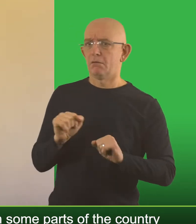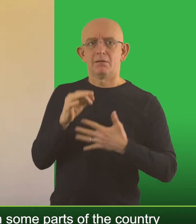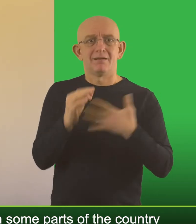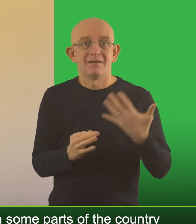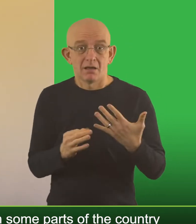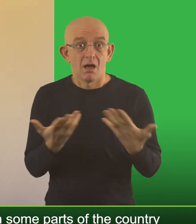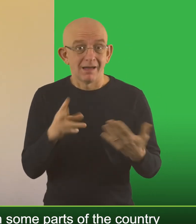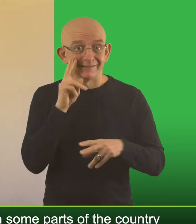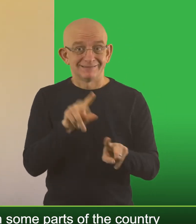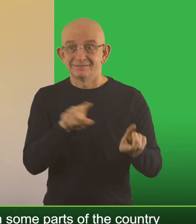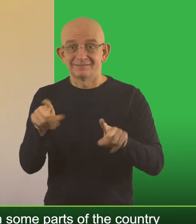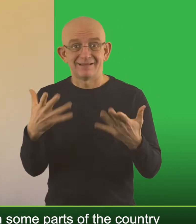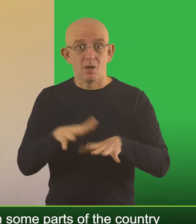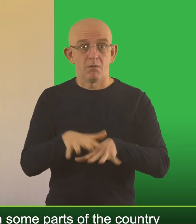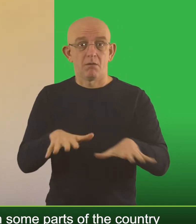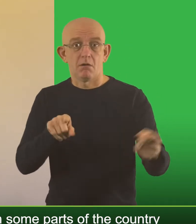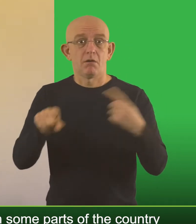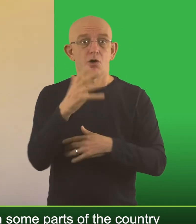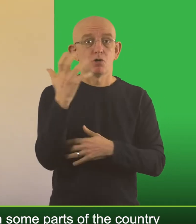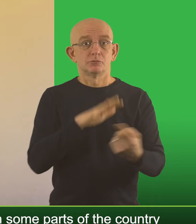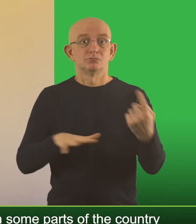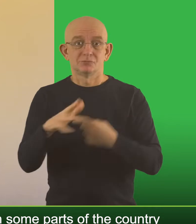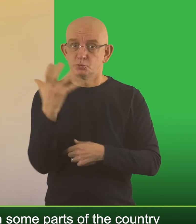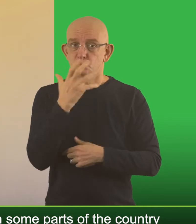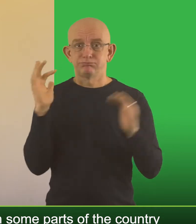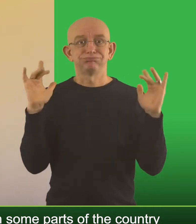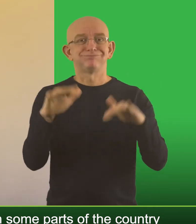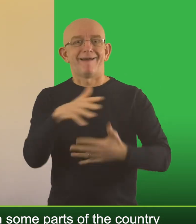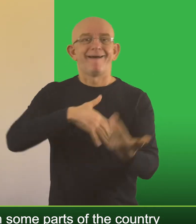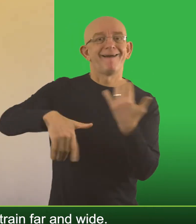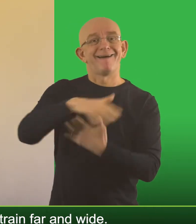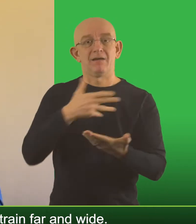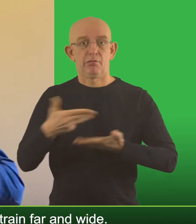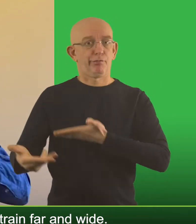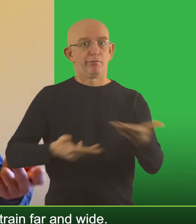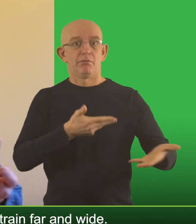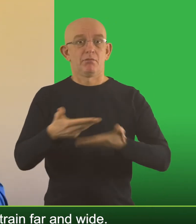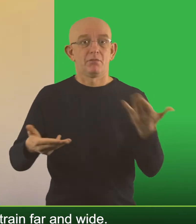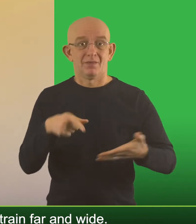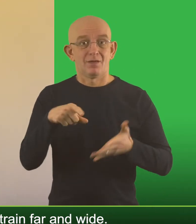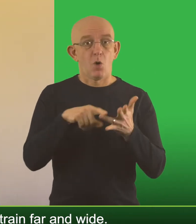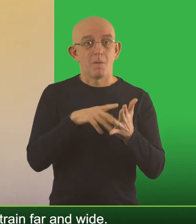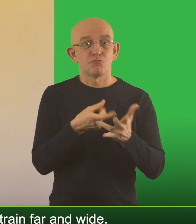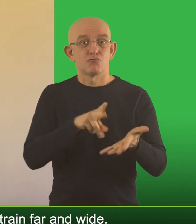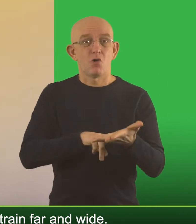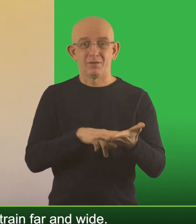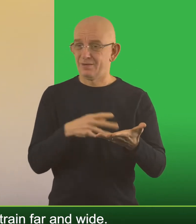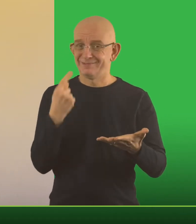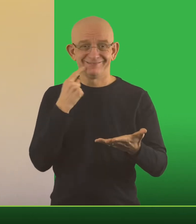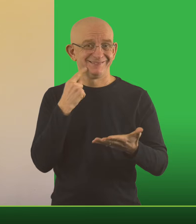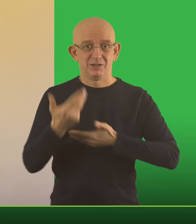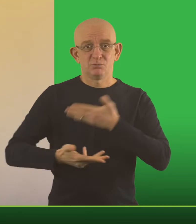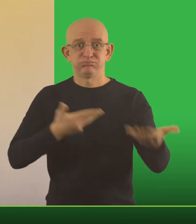And what we're seeing is big outbreaks in some parts of the country where we've got big super spreader events which just spread the Omicron strain far and